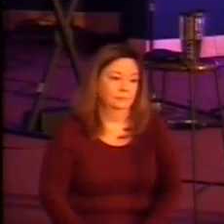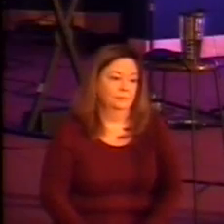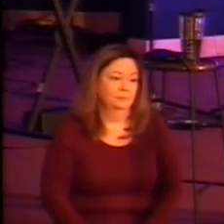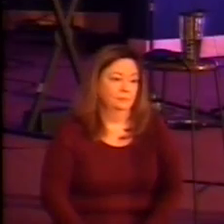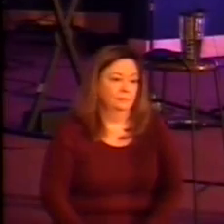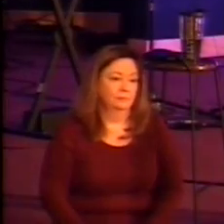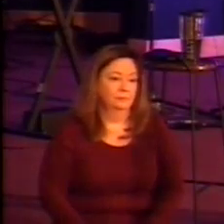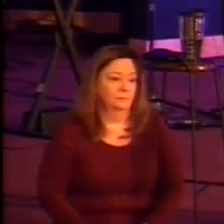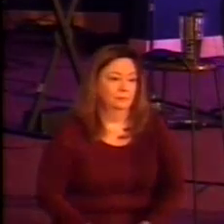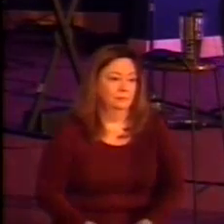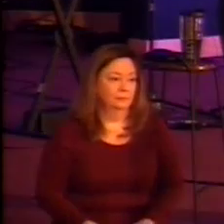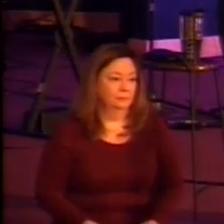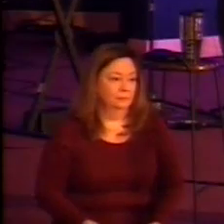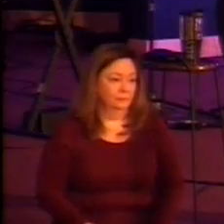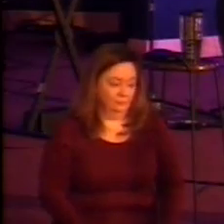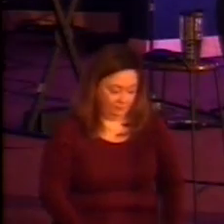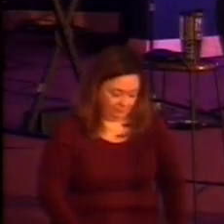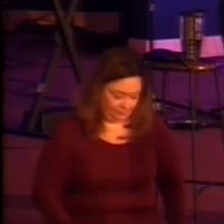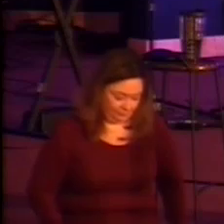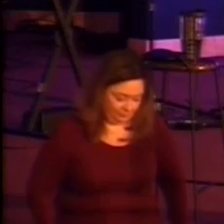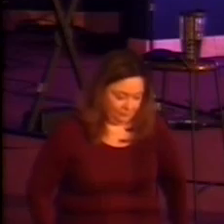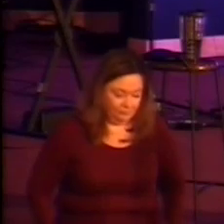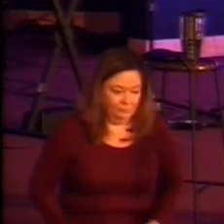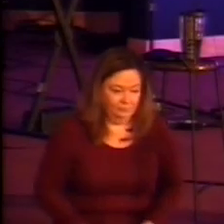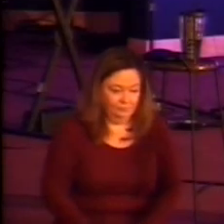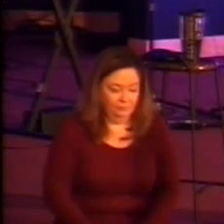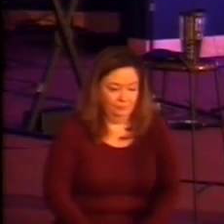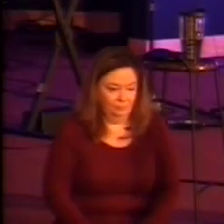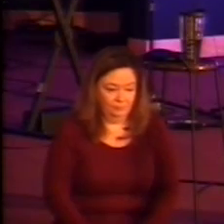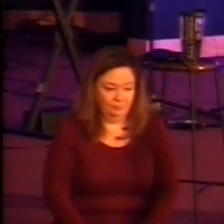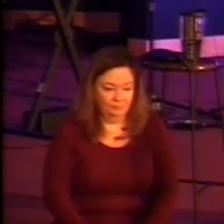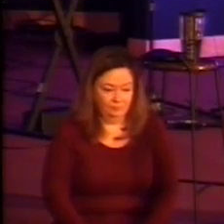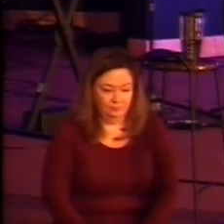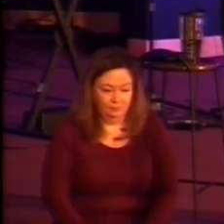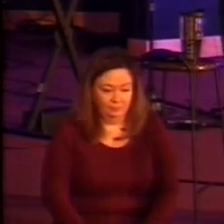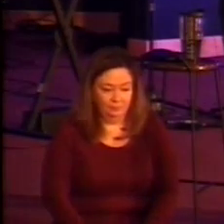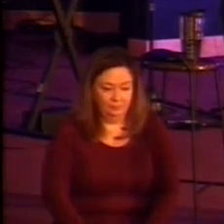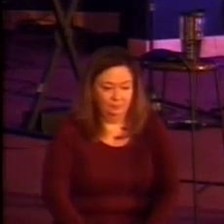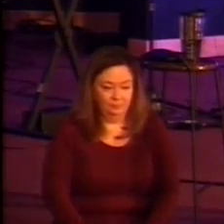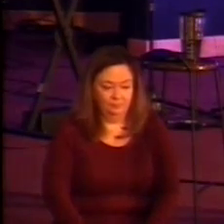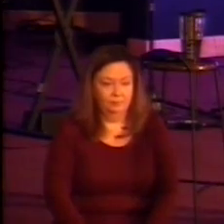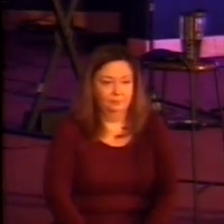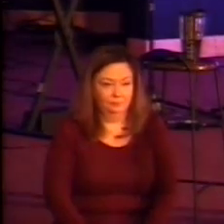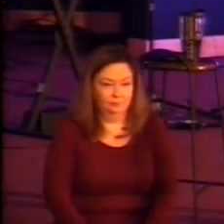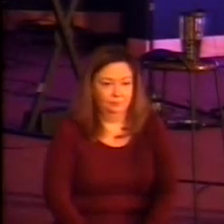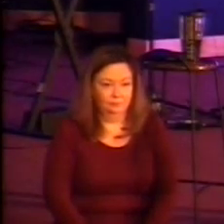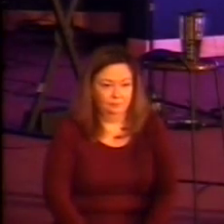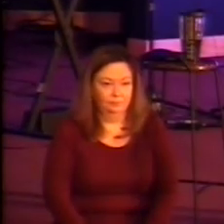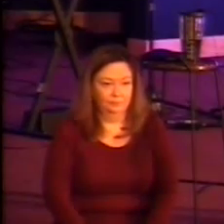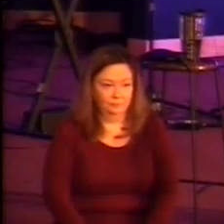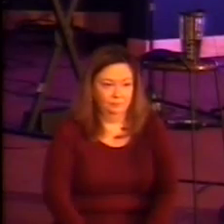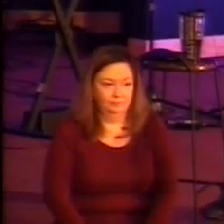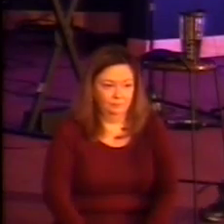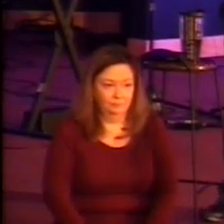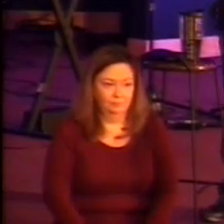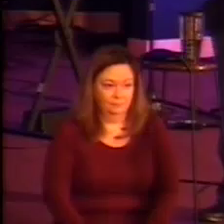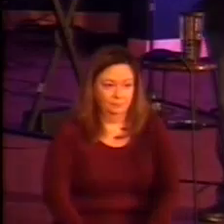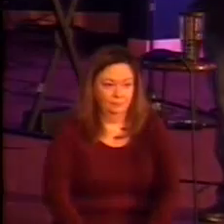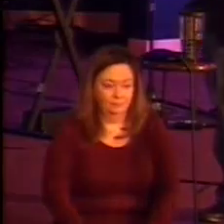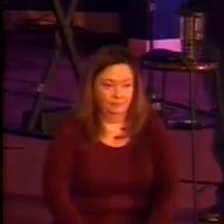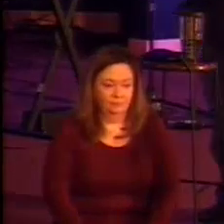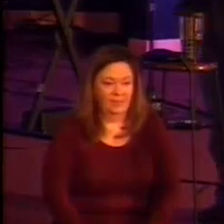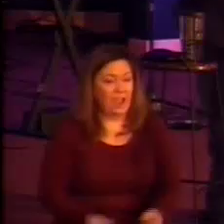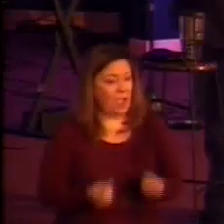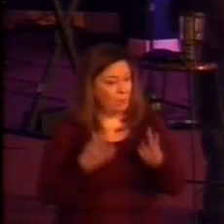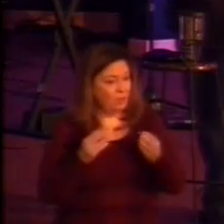2:35. Remembering the words of the Lord Jesus himself said, "It is more blessed to give than to receive." But